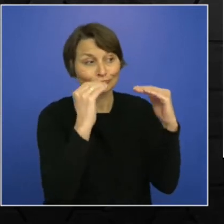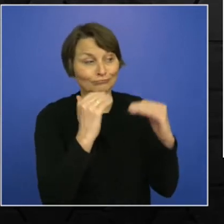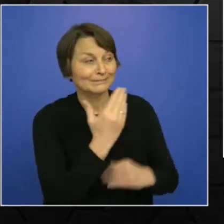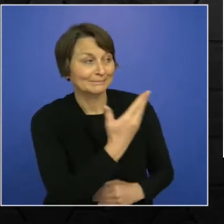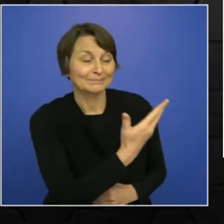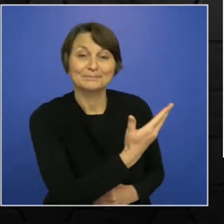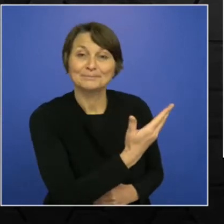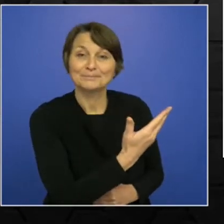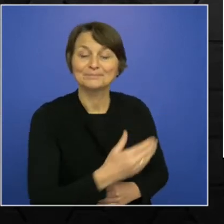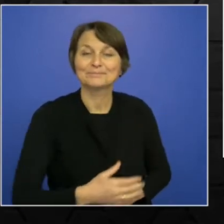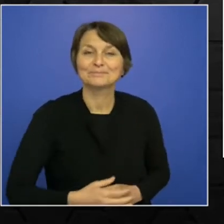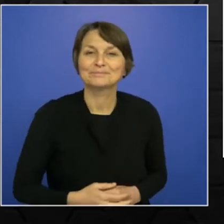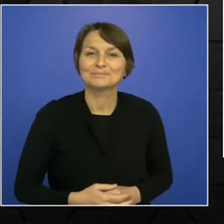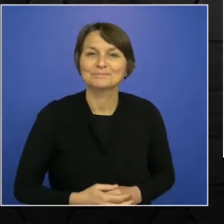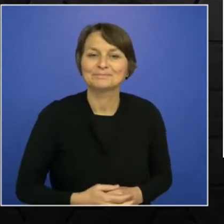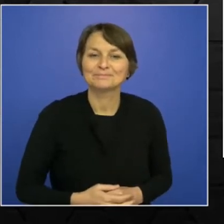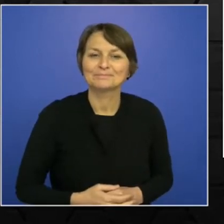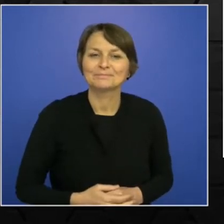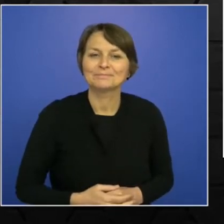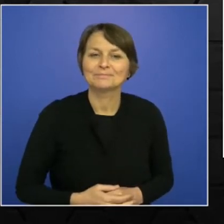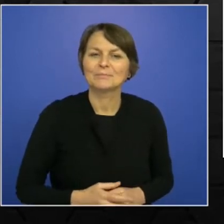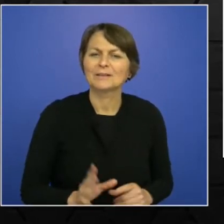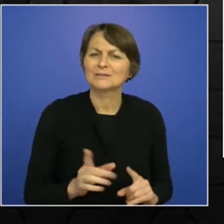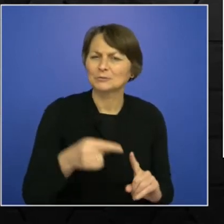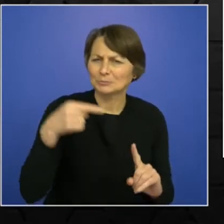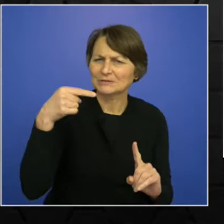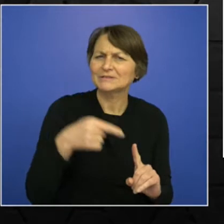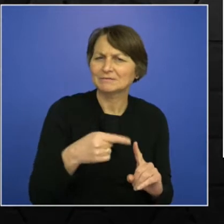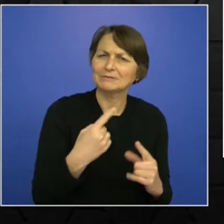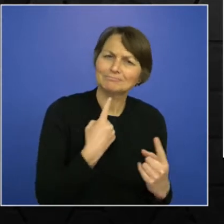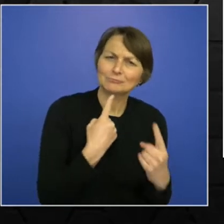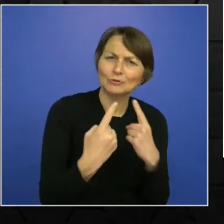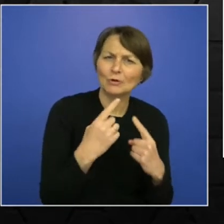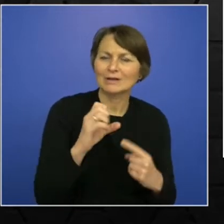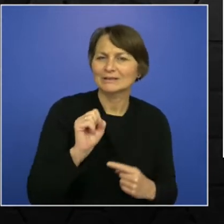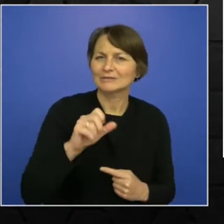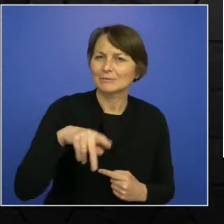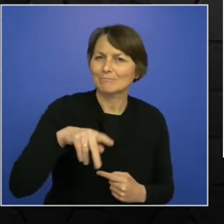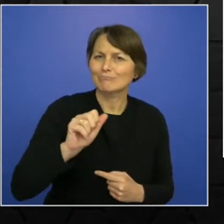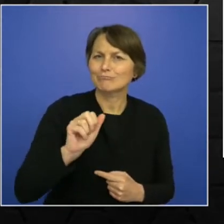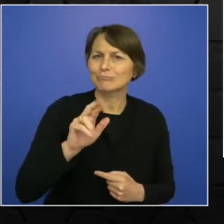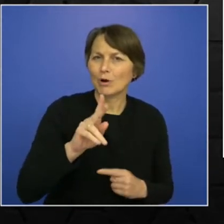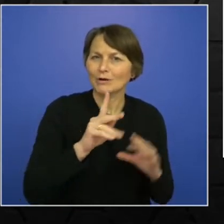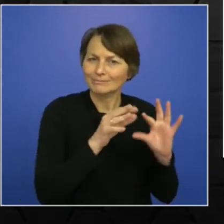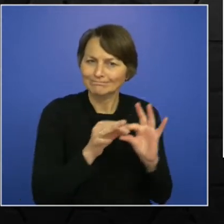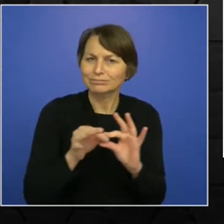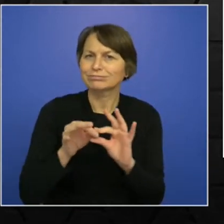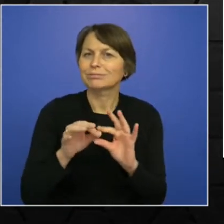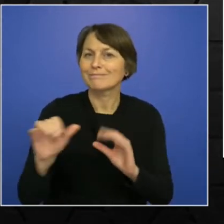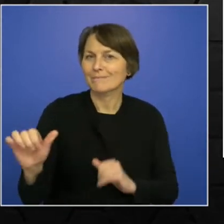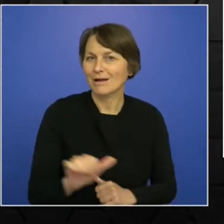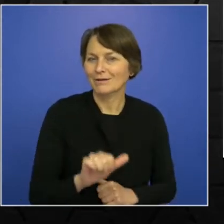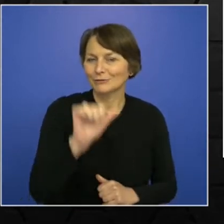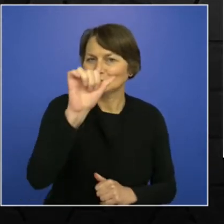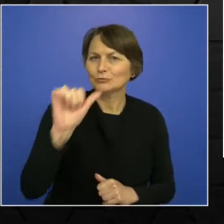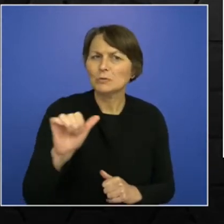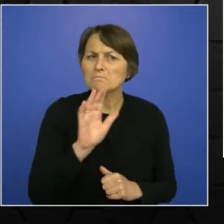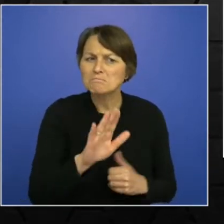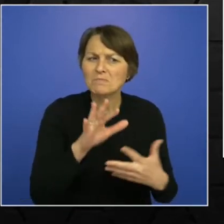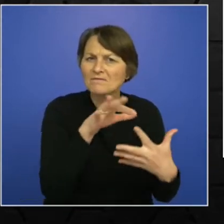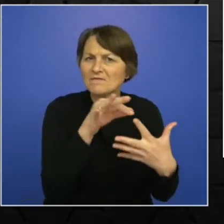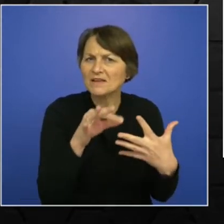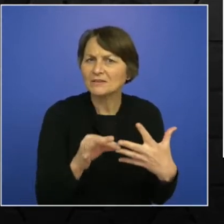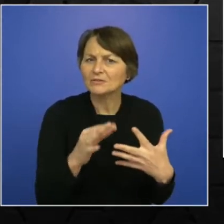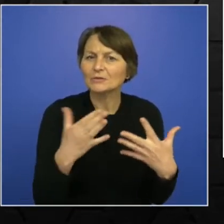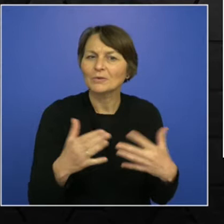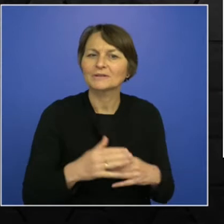seeing out about Spark, especially then Azure Spark, the features, the common question which we get, Spark versus